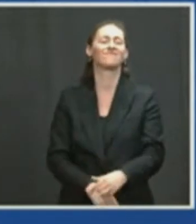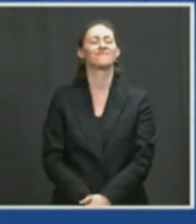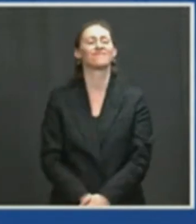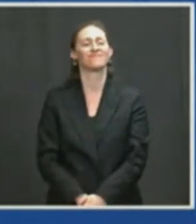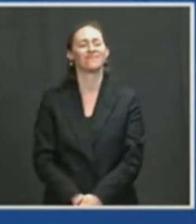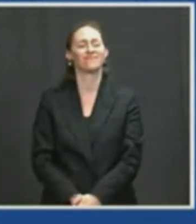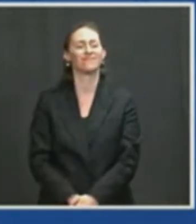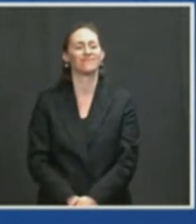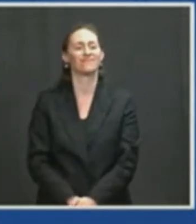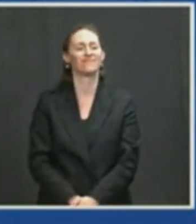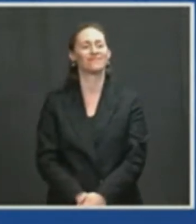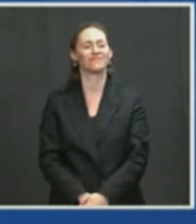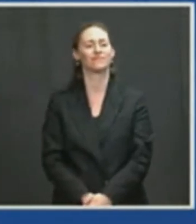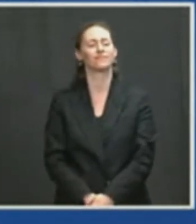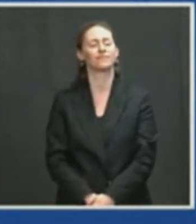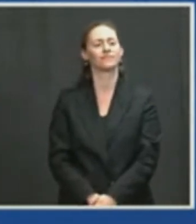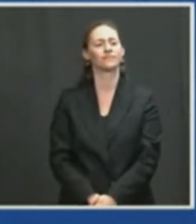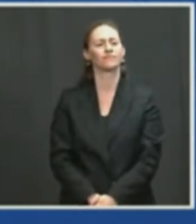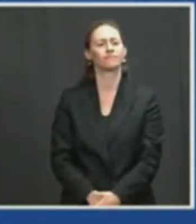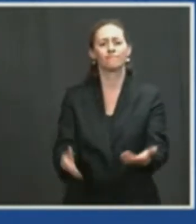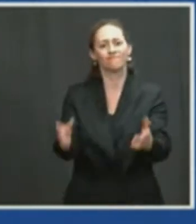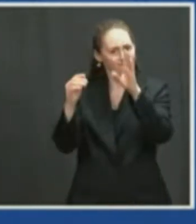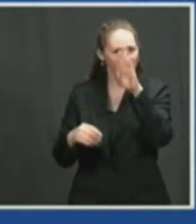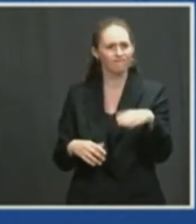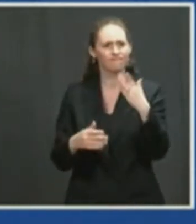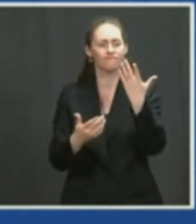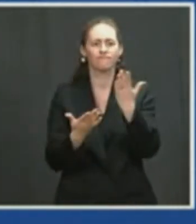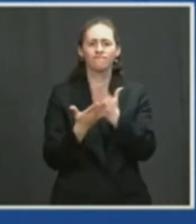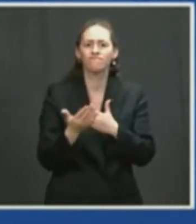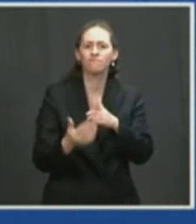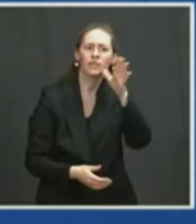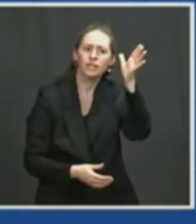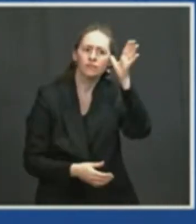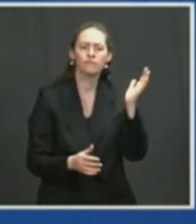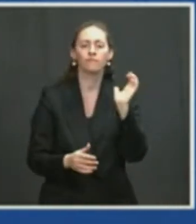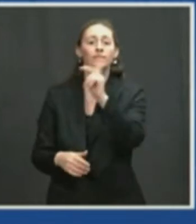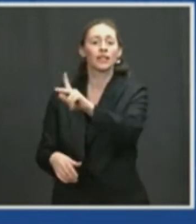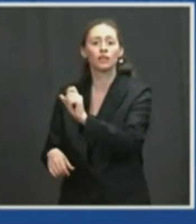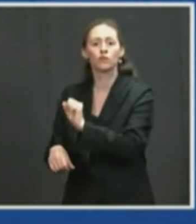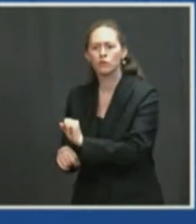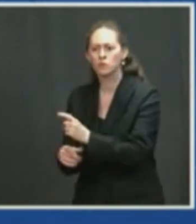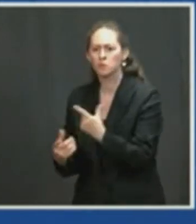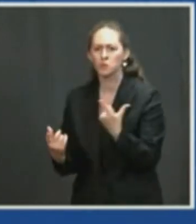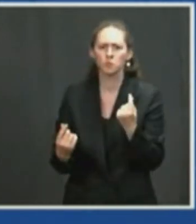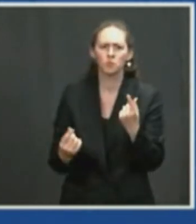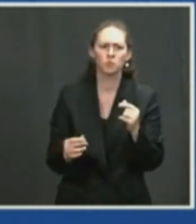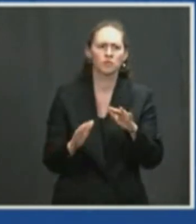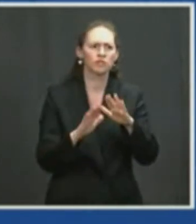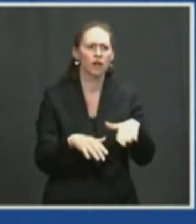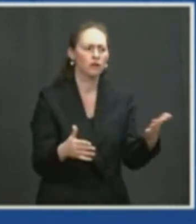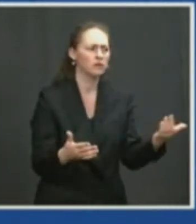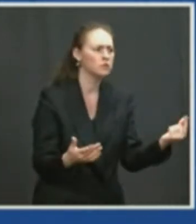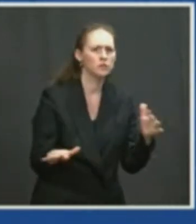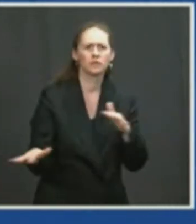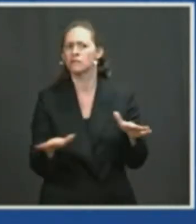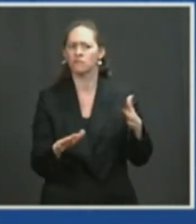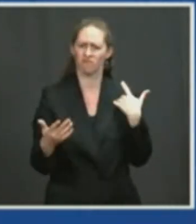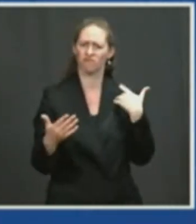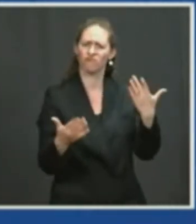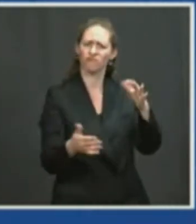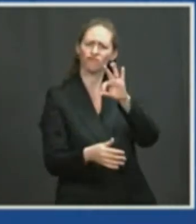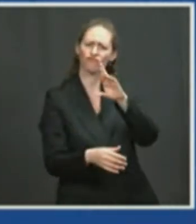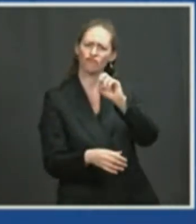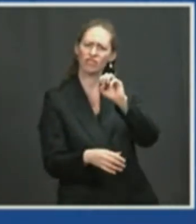going back to work. Our administration is delivering $39 billion in child care relief to help child